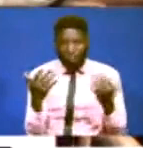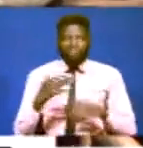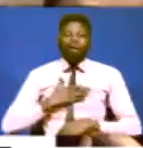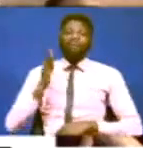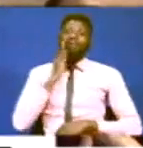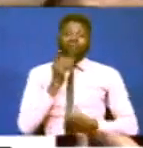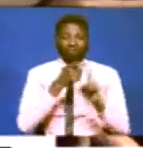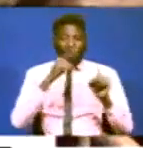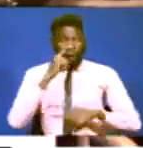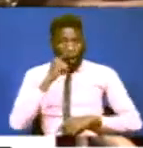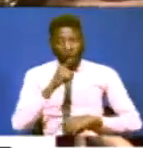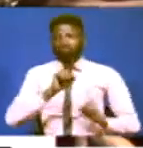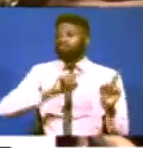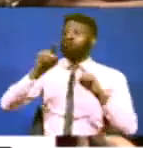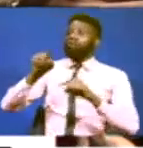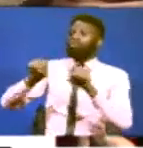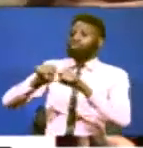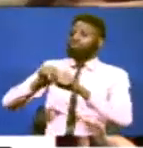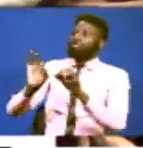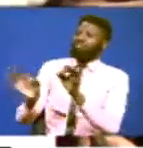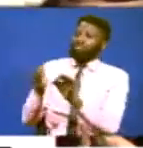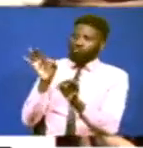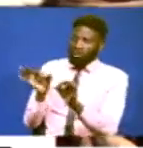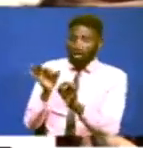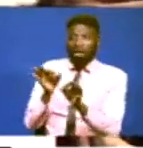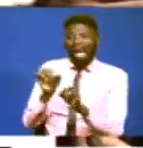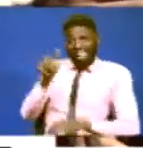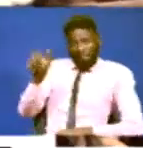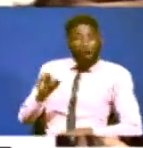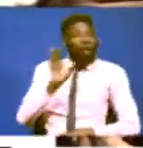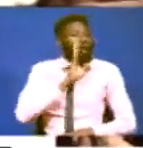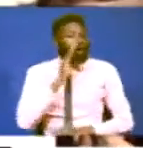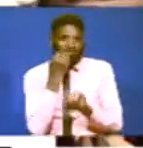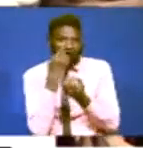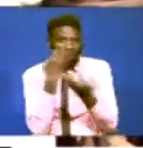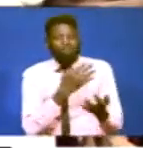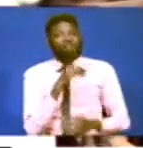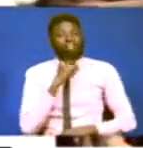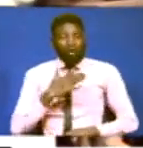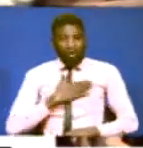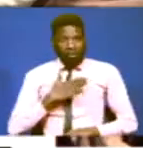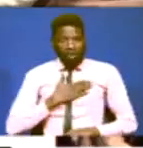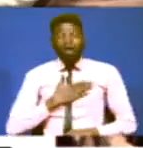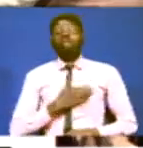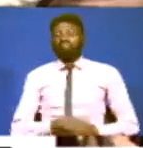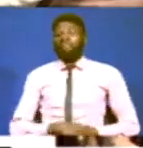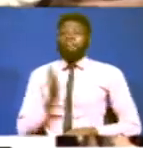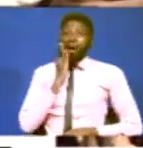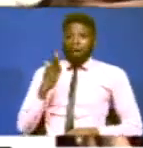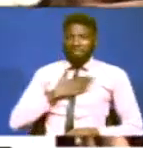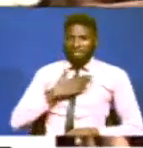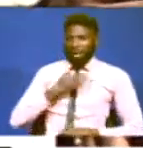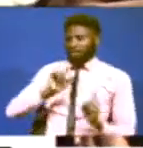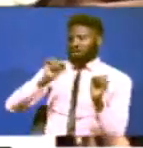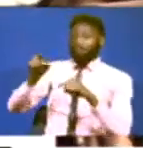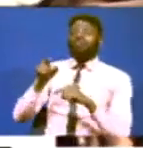kushona viatu. Sasa naye kuna mtu mwenye ati aliambia baba ya kwamba mama ndio huyo ameenda kwa huyo fundi.